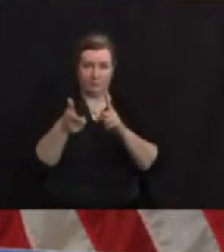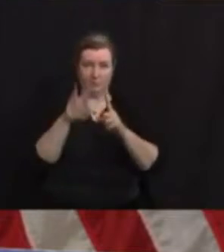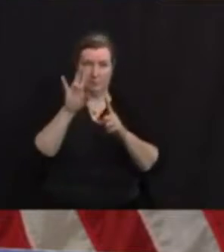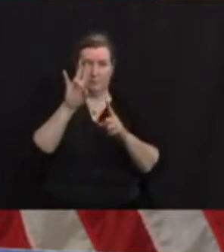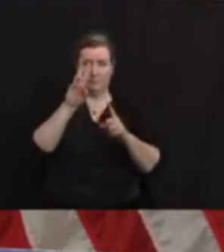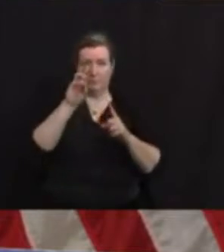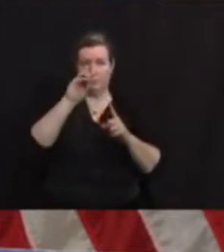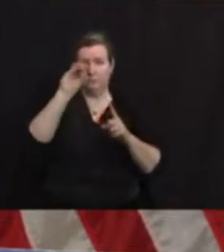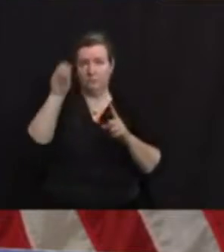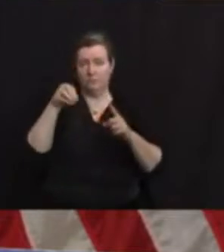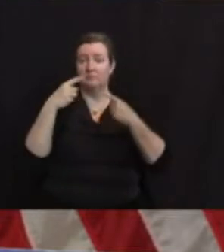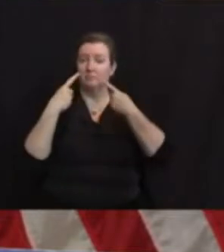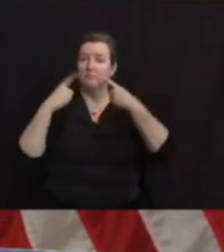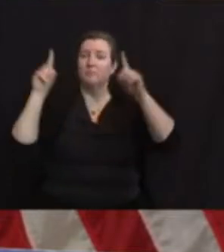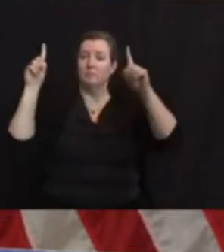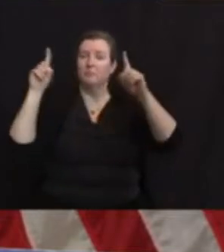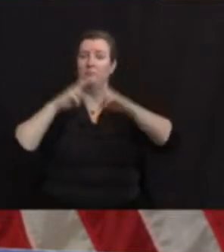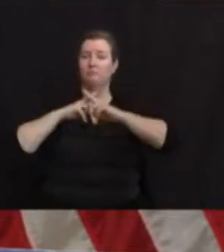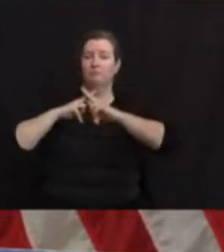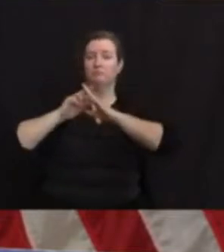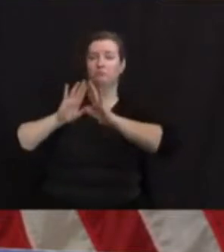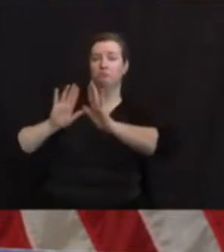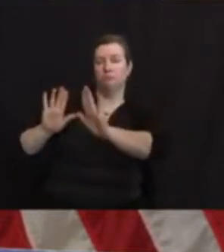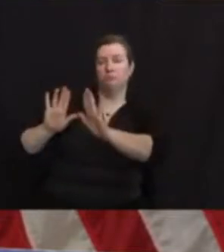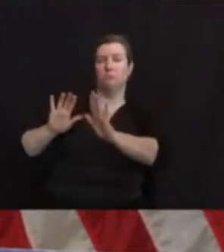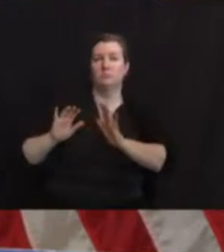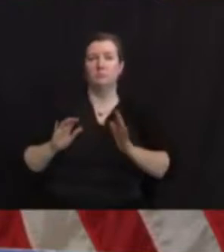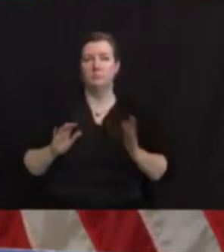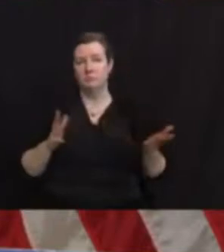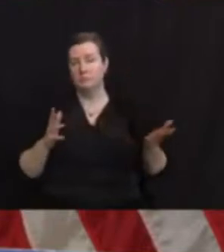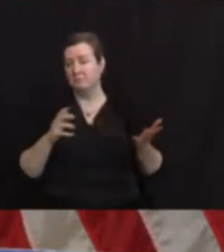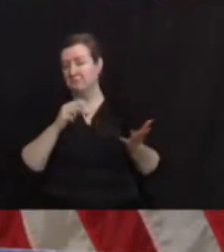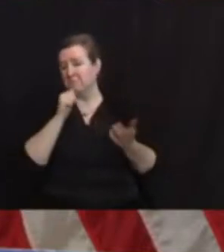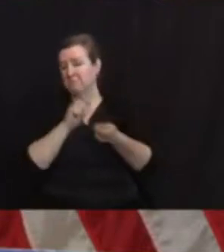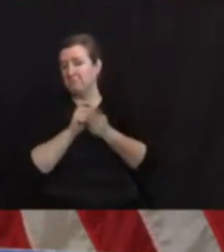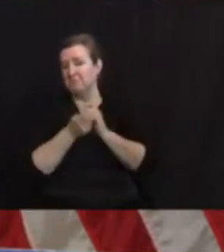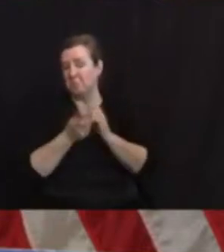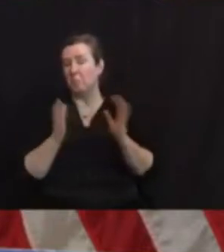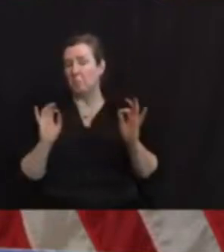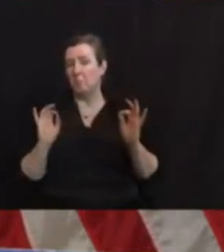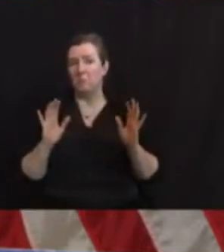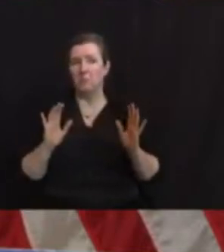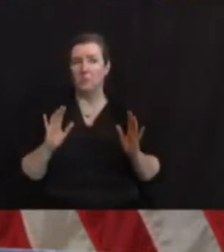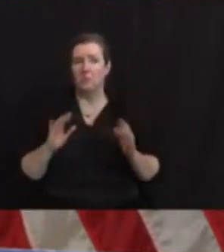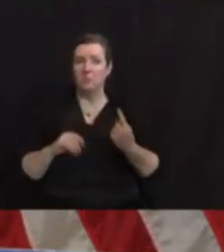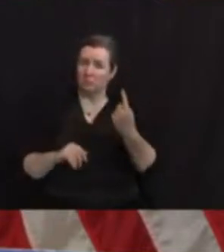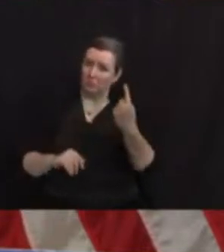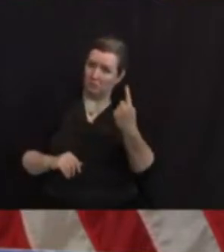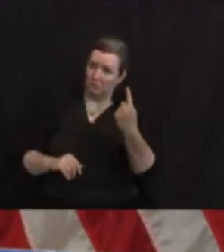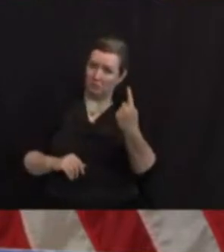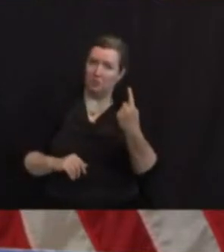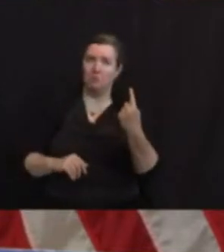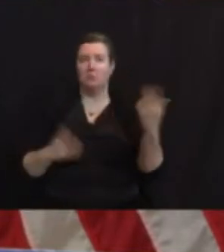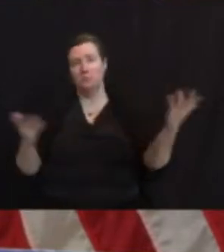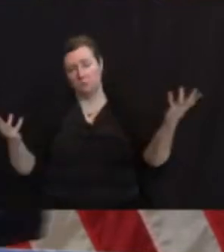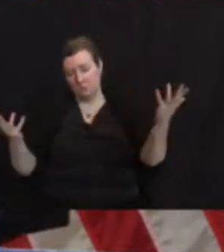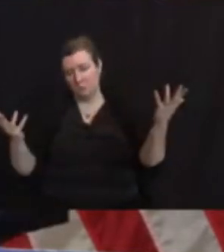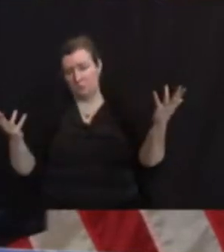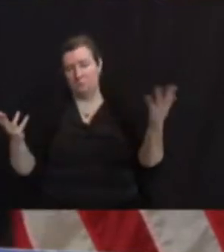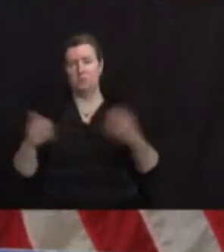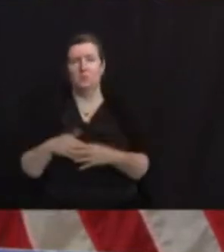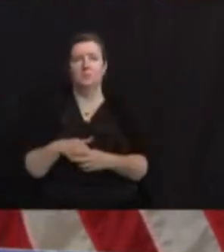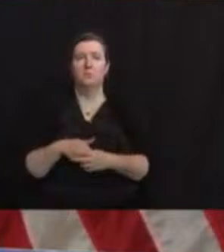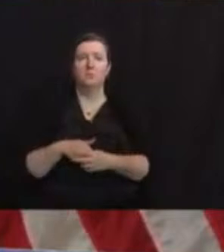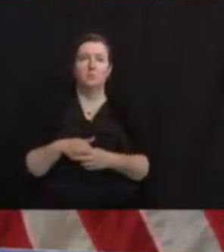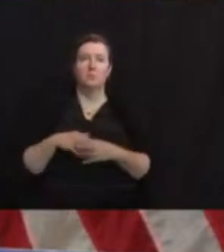after 1 dose, you do get reasonable efficacy with that particular vaccine, but the others have shown that as well. But here's the problem. David and I